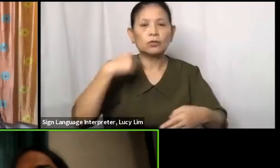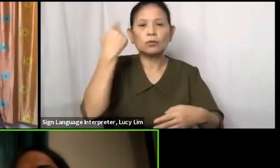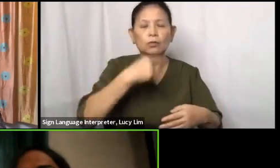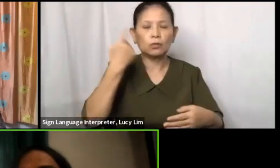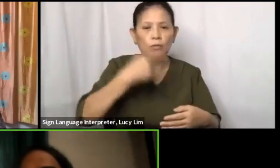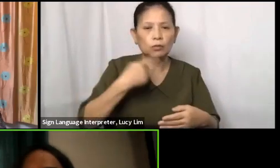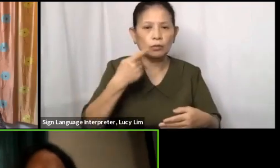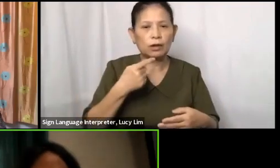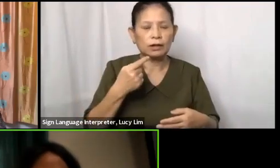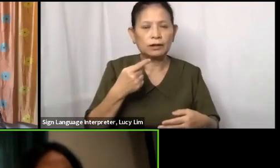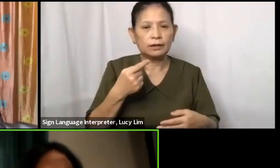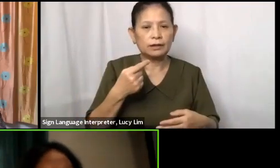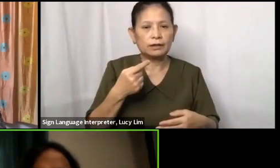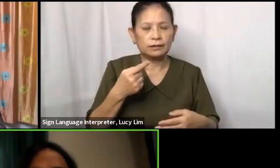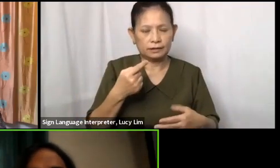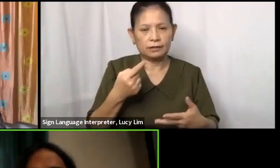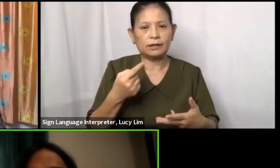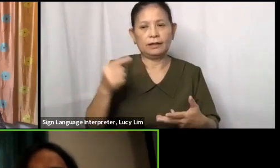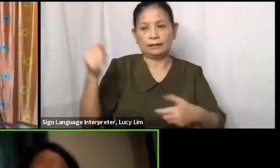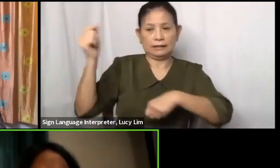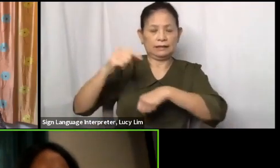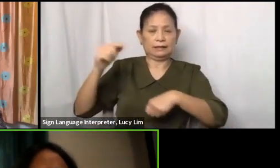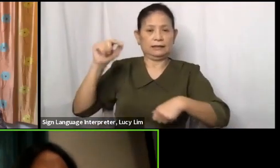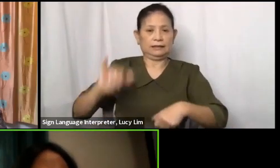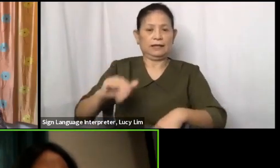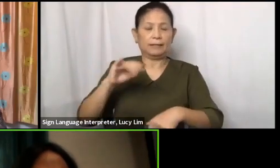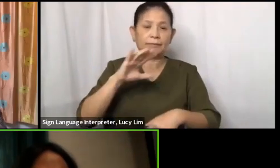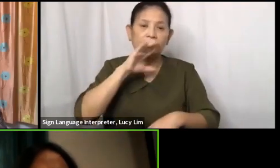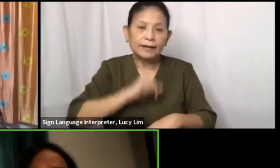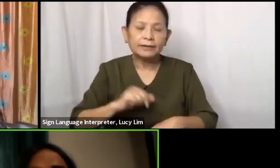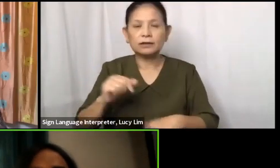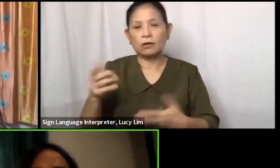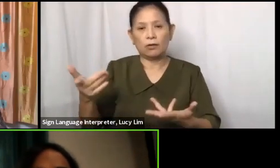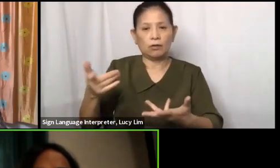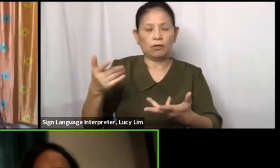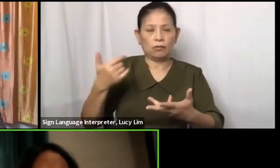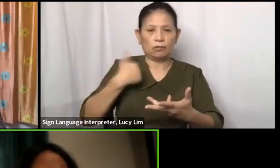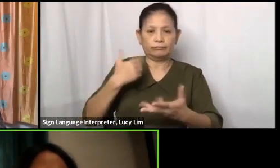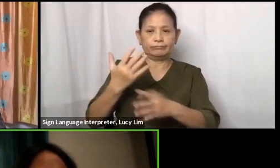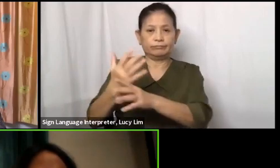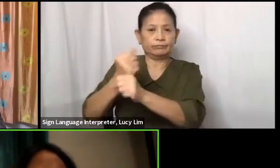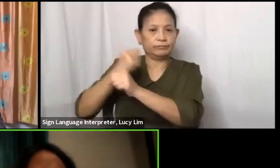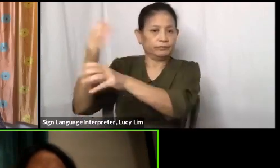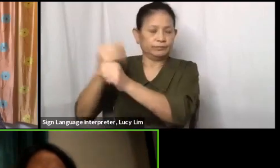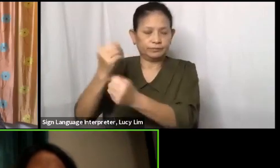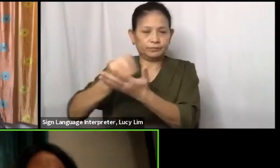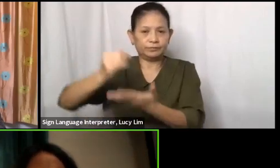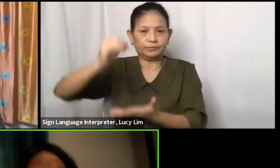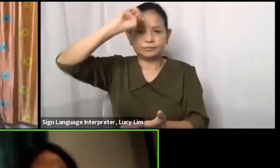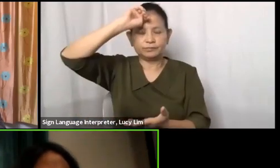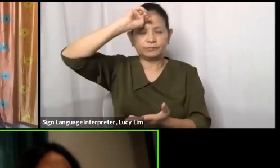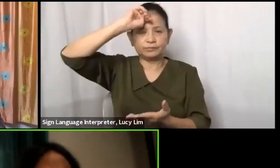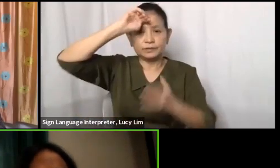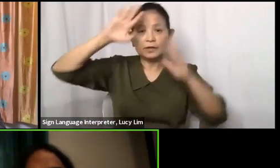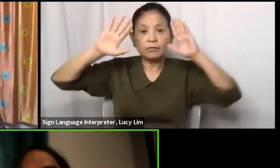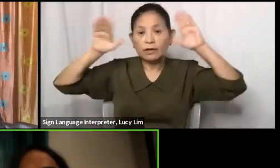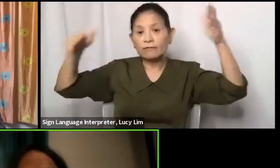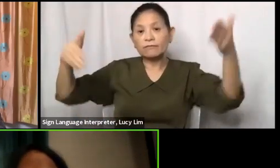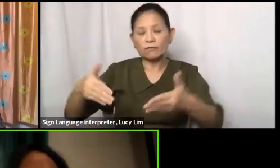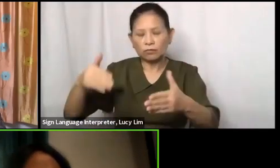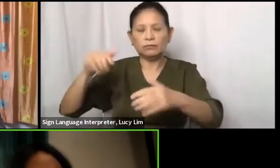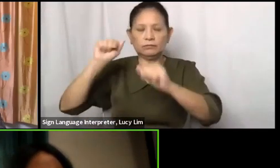and those who are in the age where they need to get education. So we are focusing to get them enrolled in